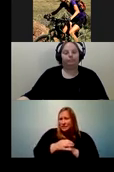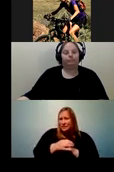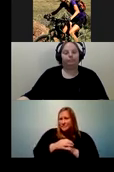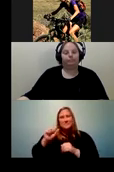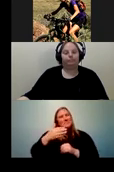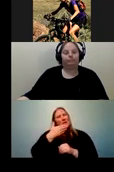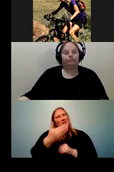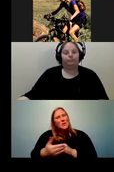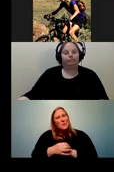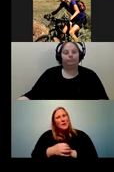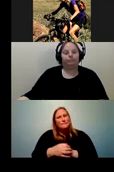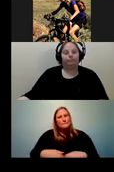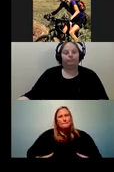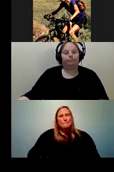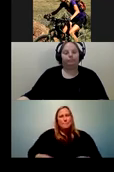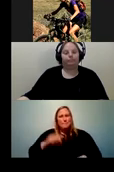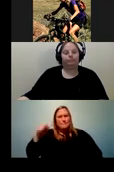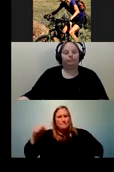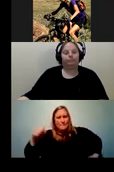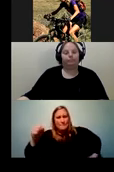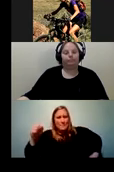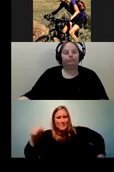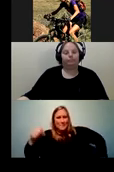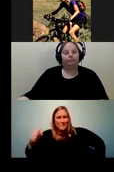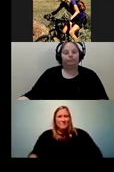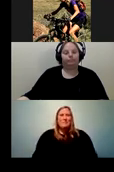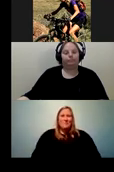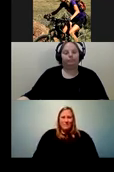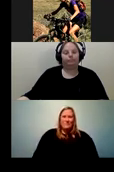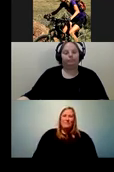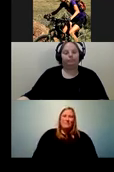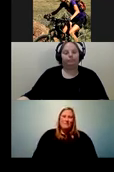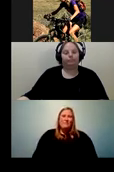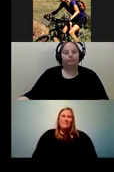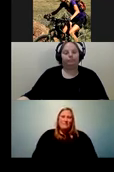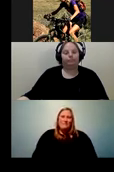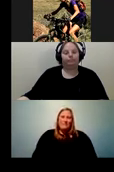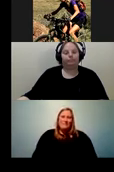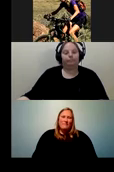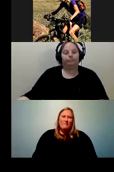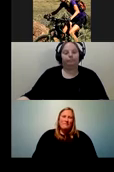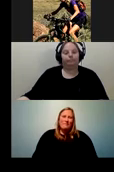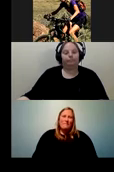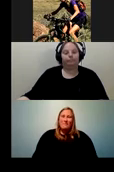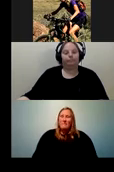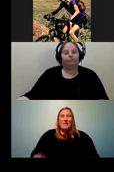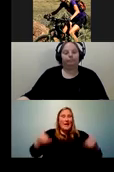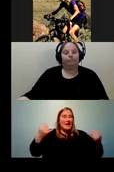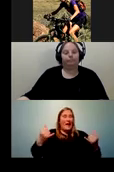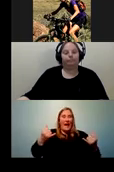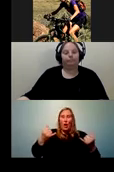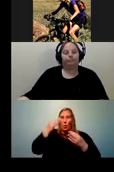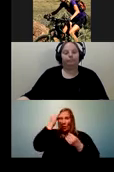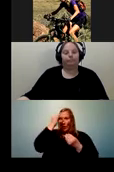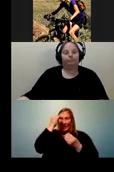you. Yeah. I want to read that out maybe to confirm it. Yeah, we're in a time where critical thinking is